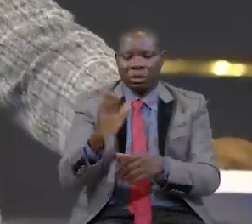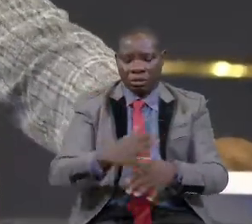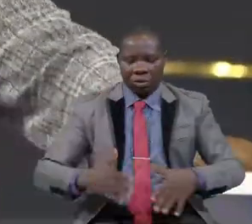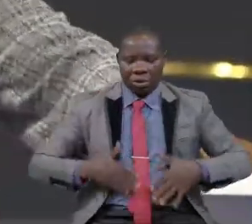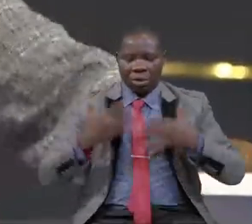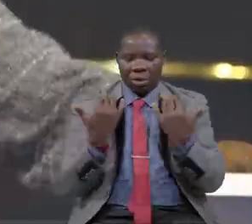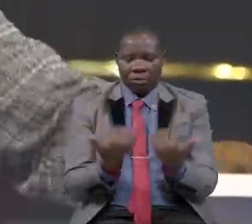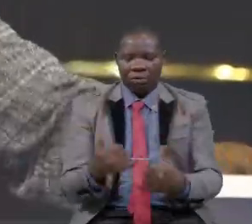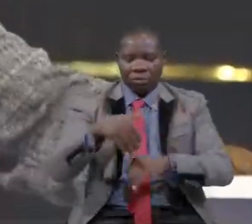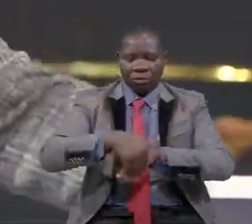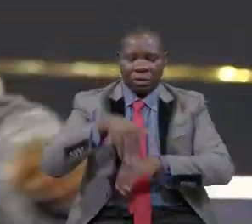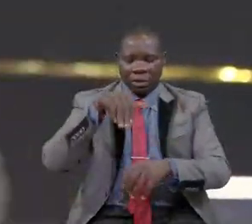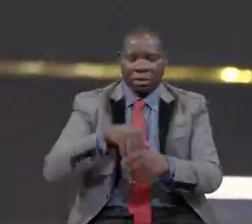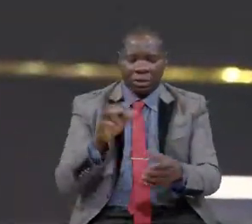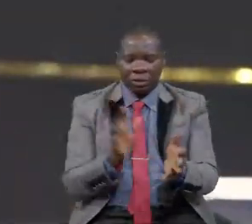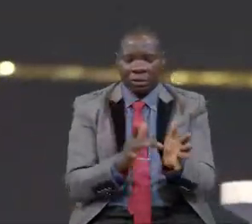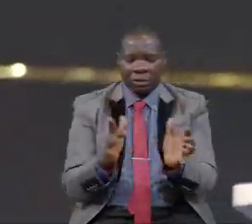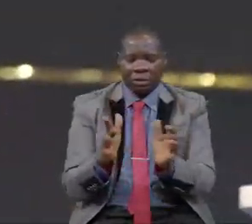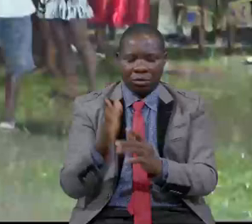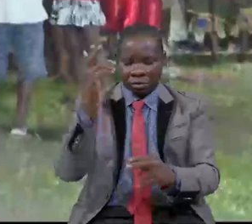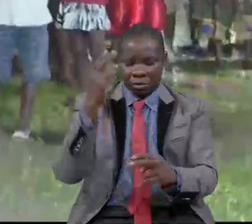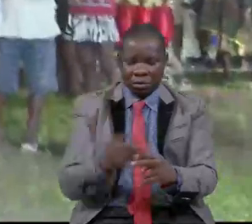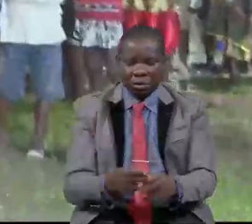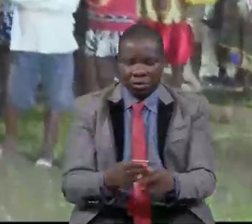in Jesus' name.